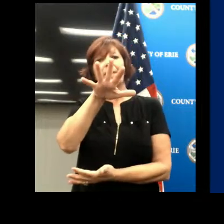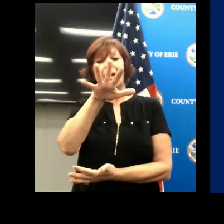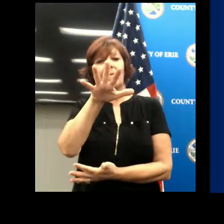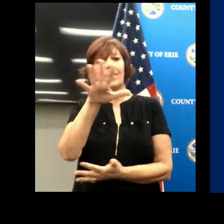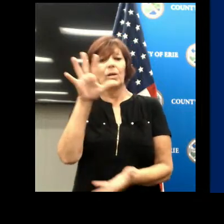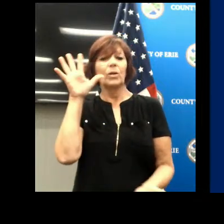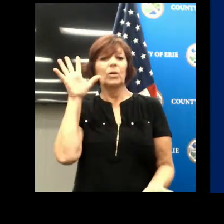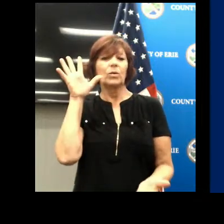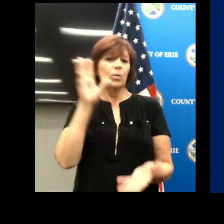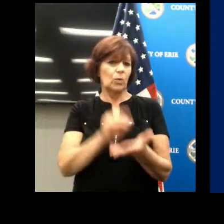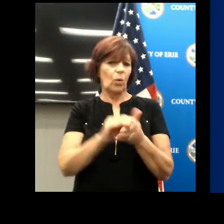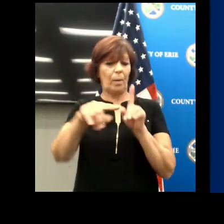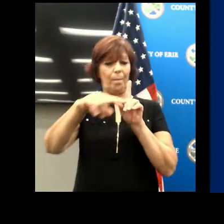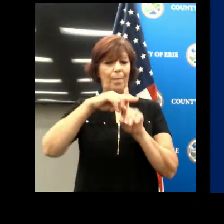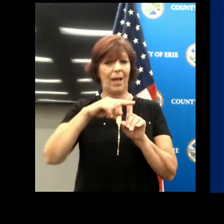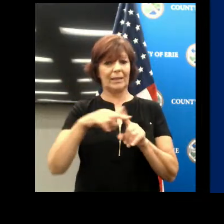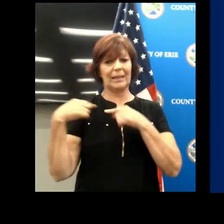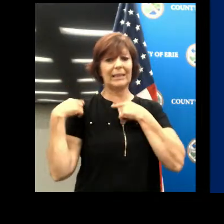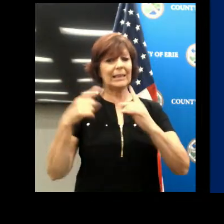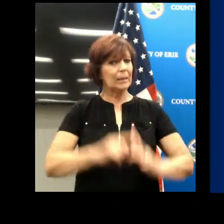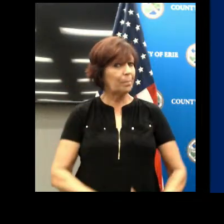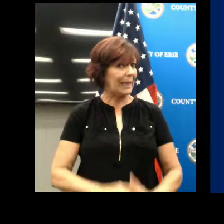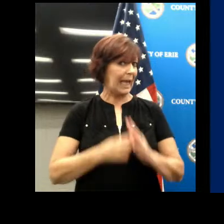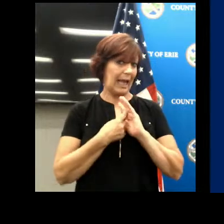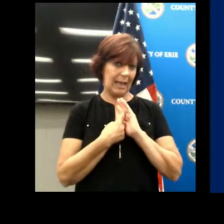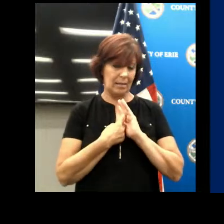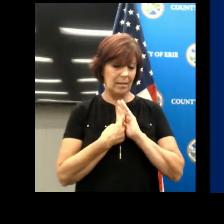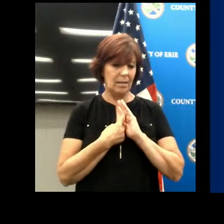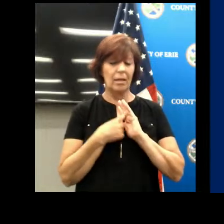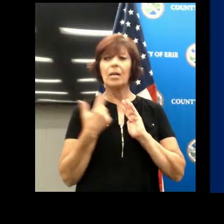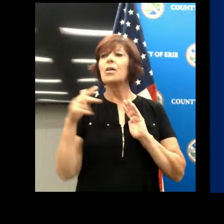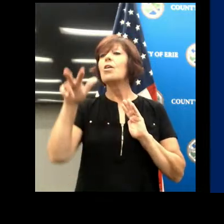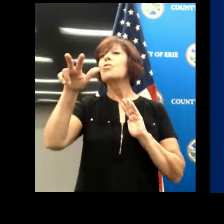total positive cases since the outbreak began. Out of